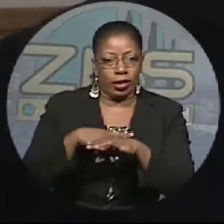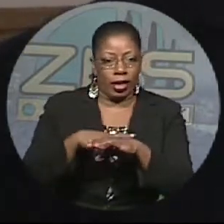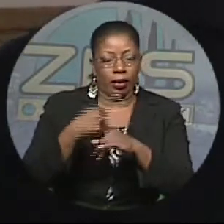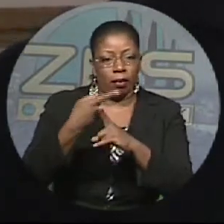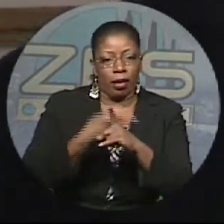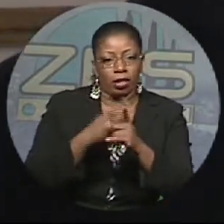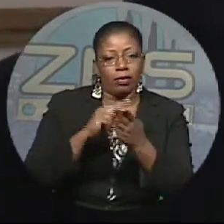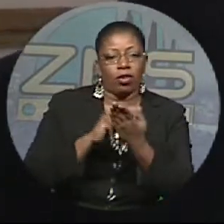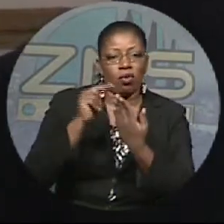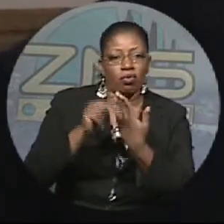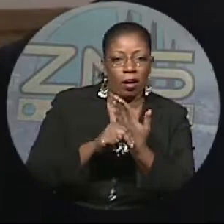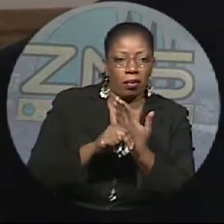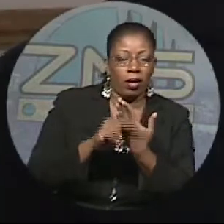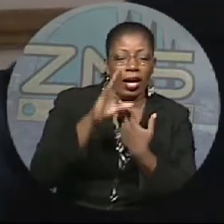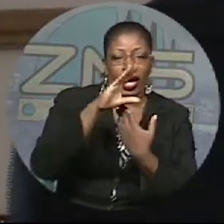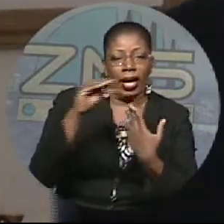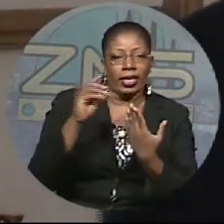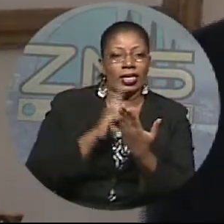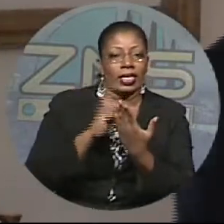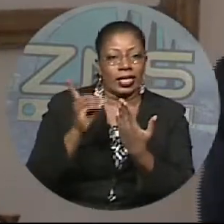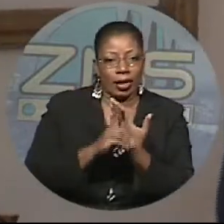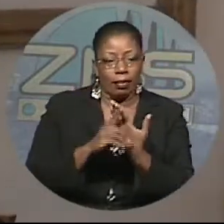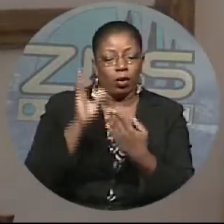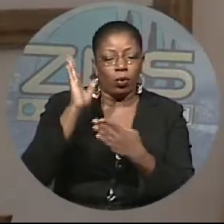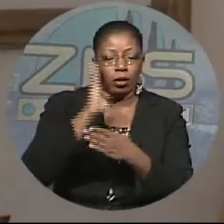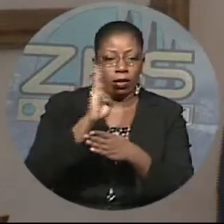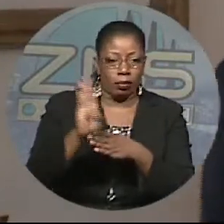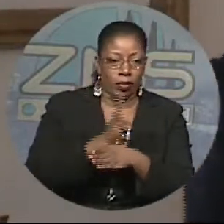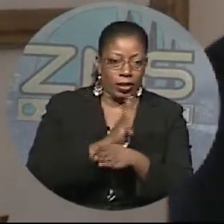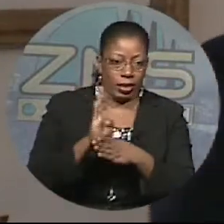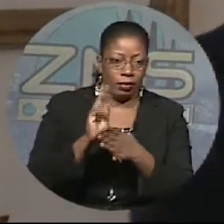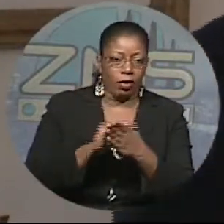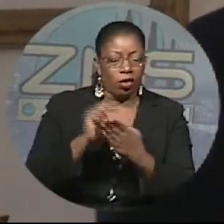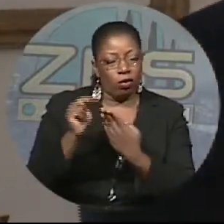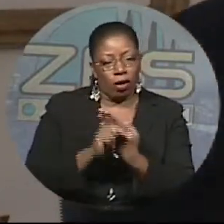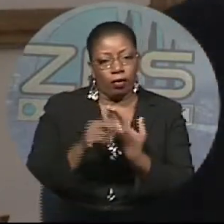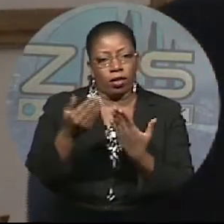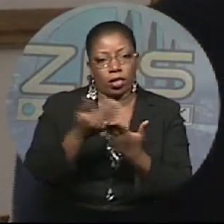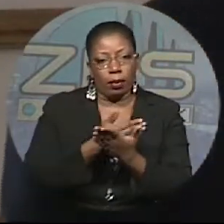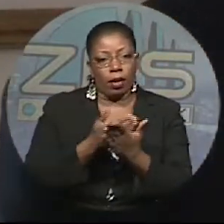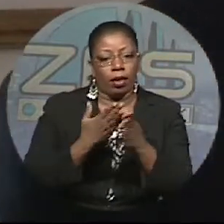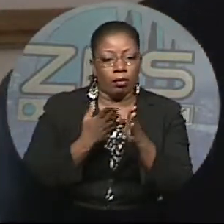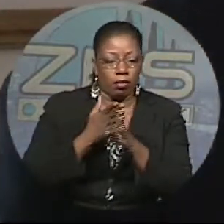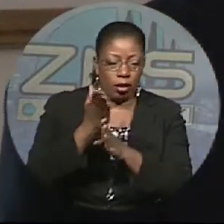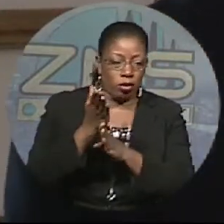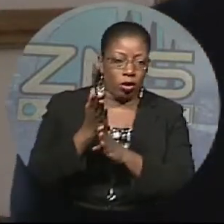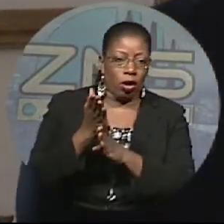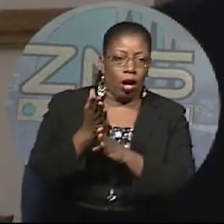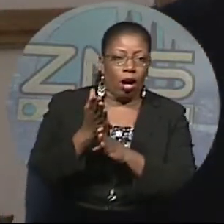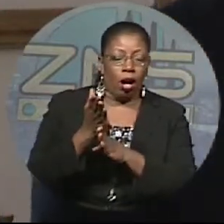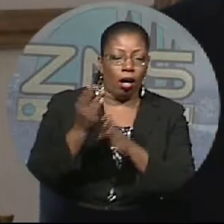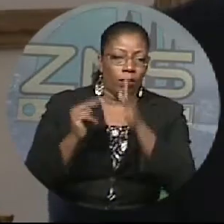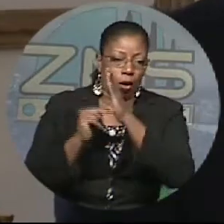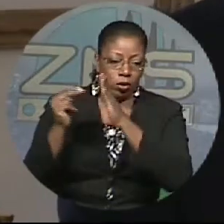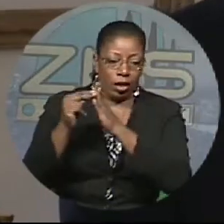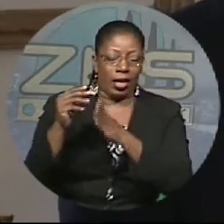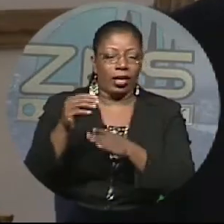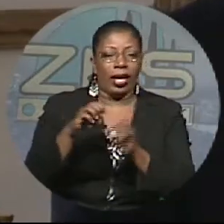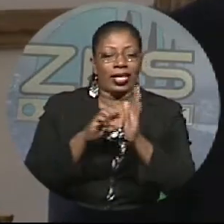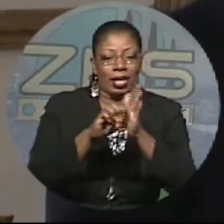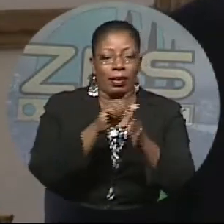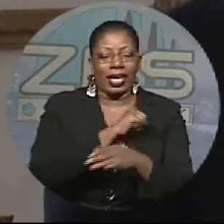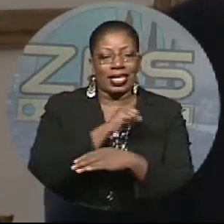months of November and December will be very busy. Obviously in November, some of the major hotels like Atlantis, they are Battle for Atlantis that